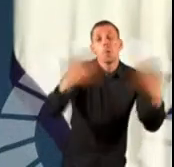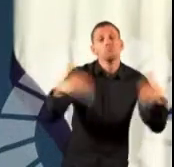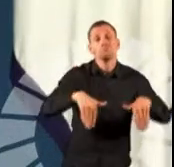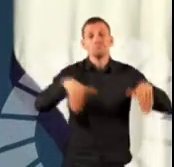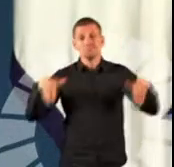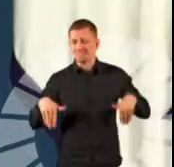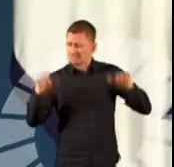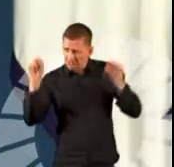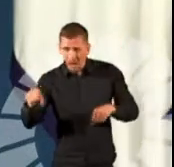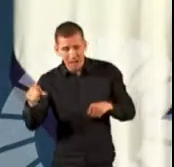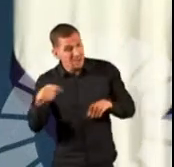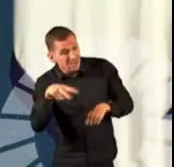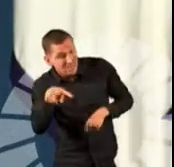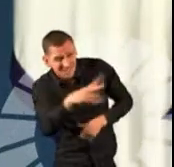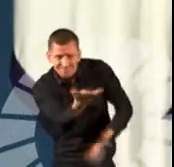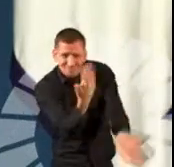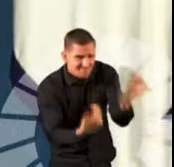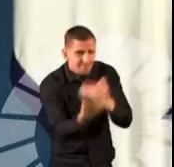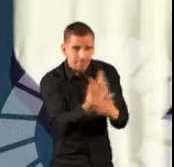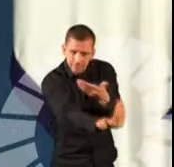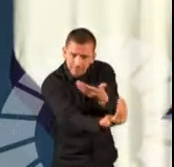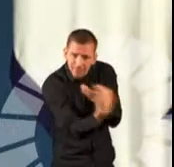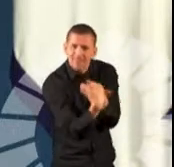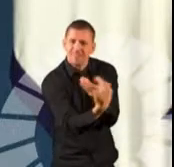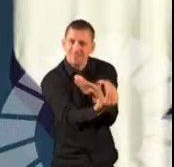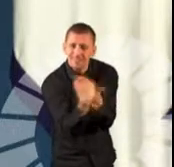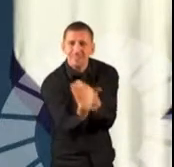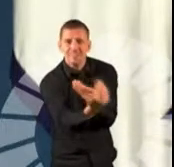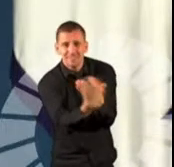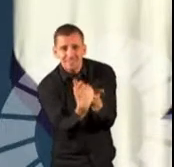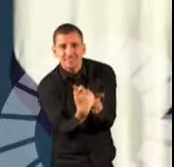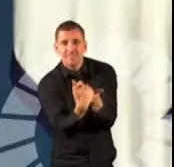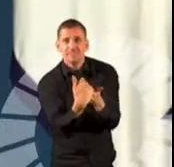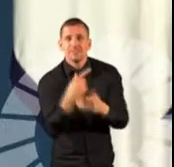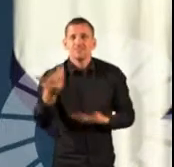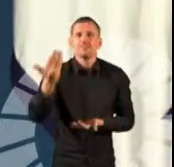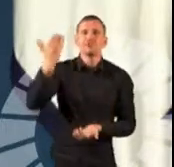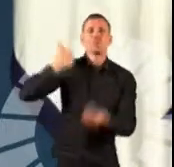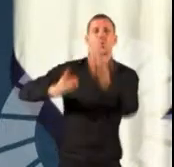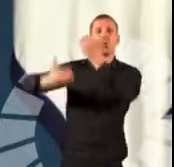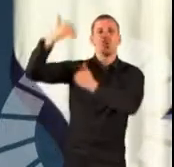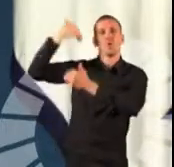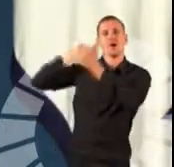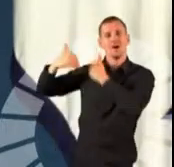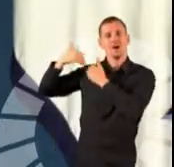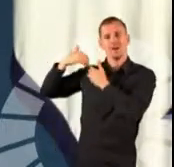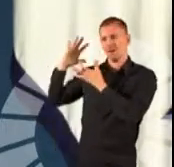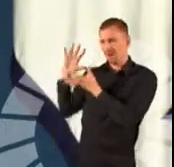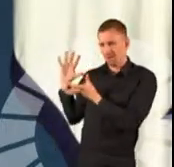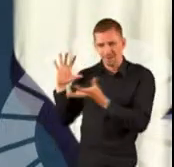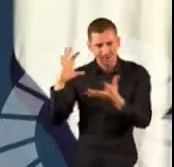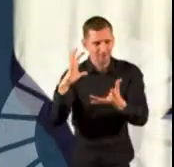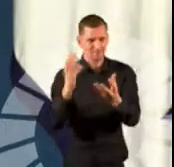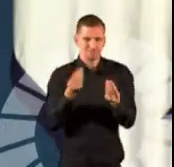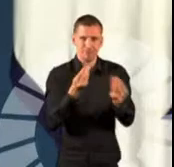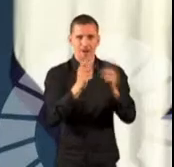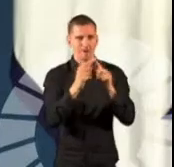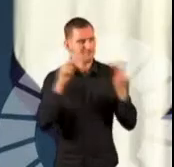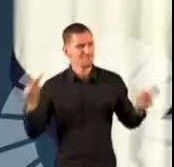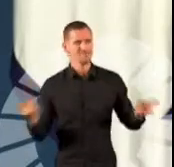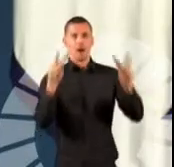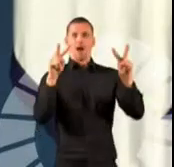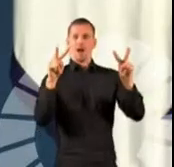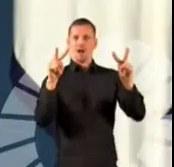we bring people in, when we bring in all the people, we are